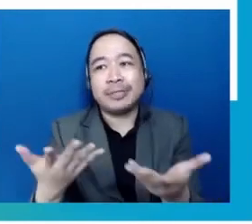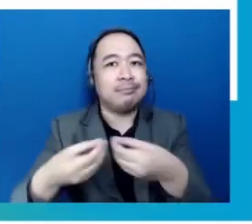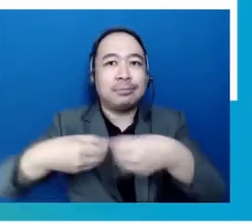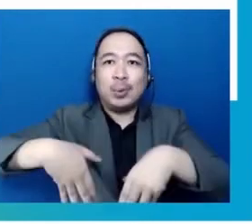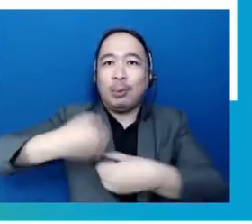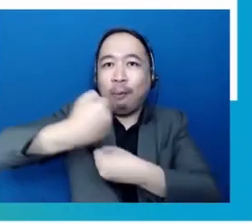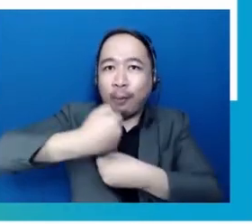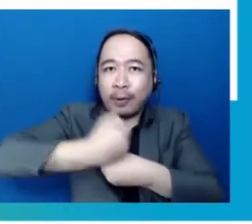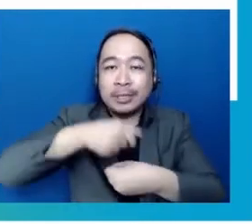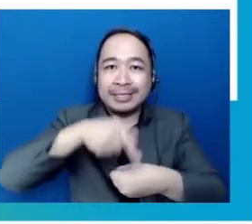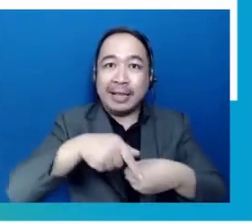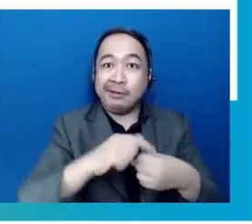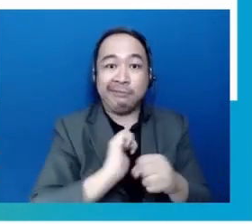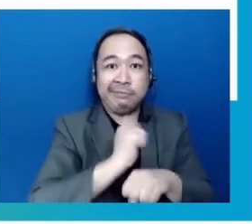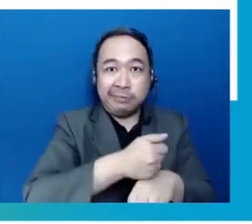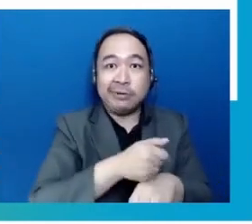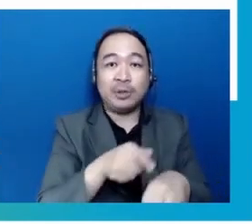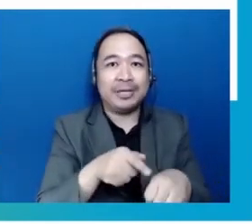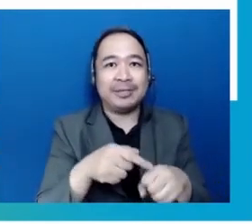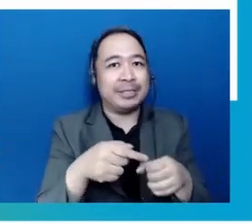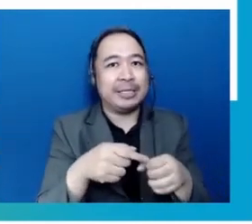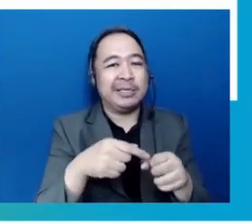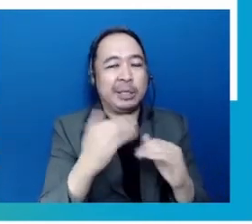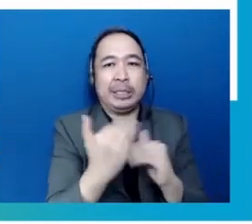the construction was supposed to be for 3 months